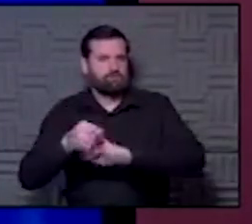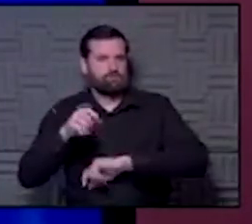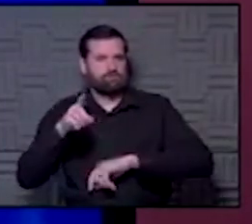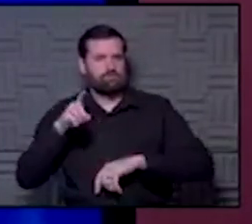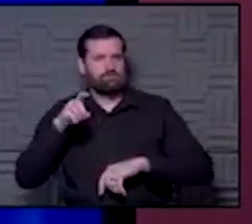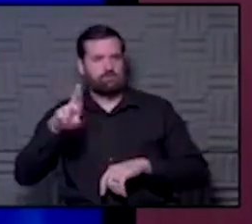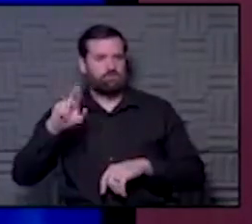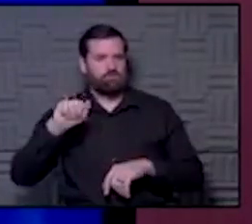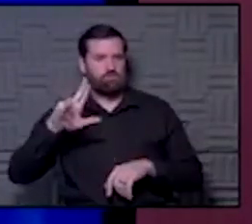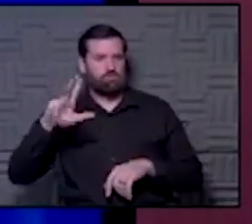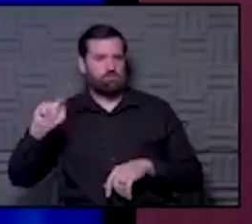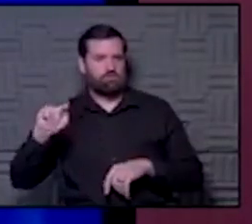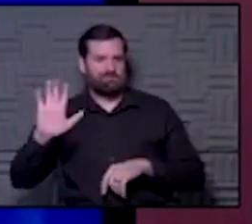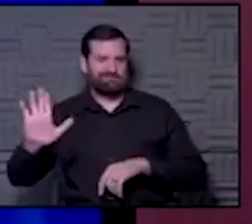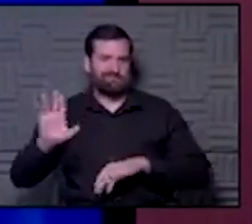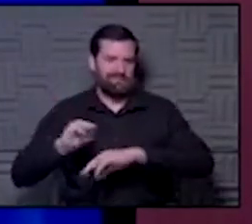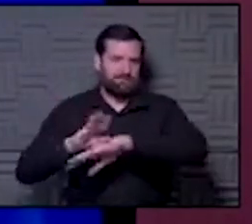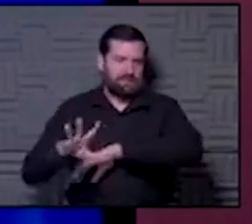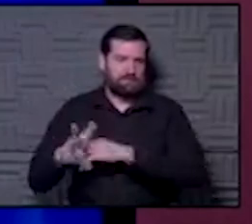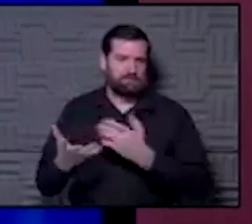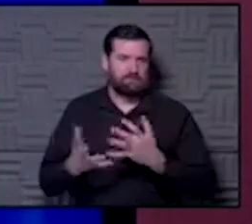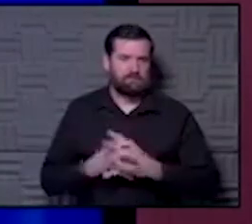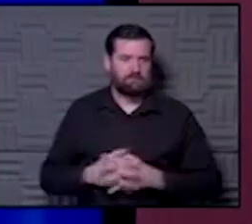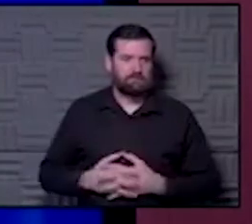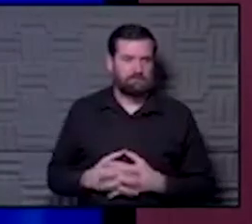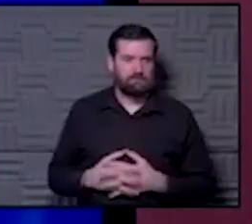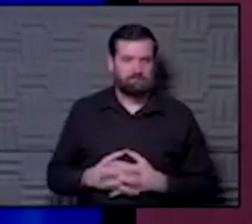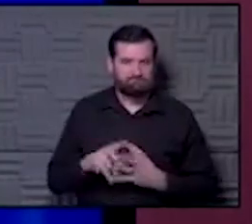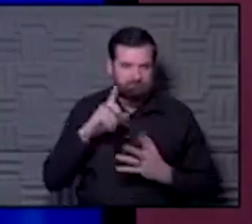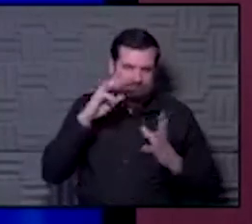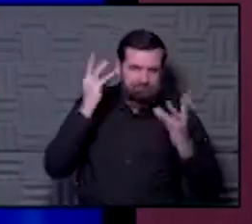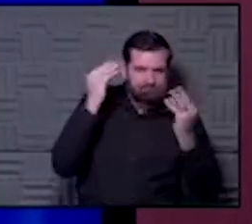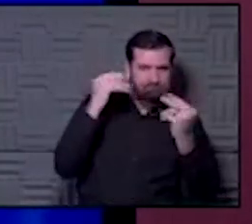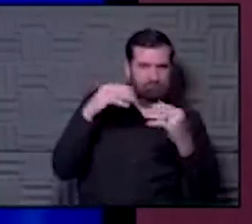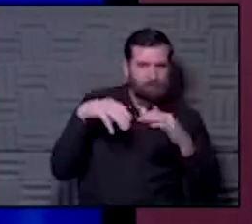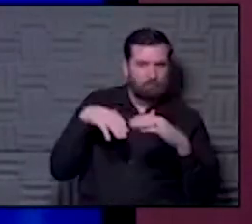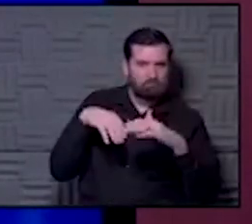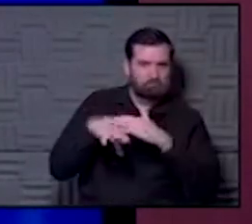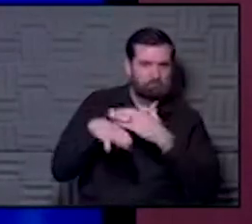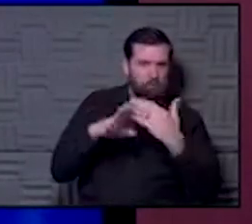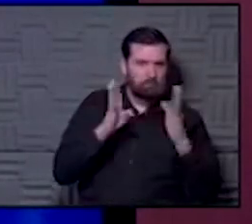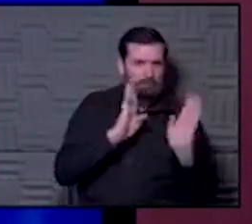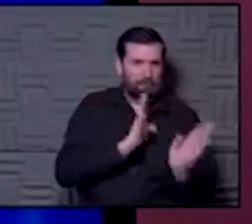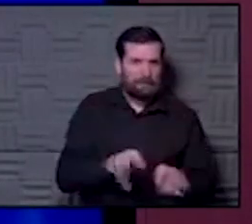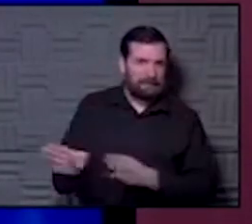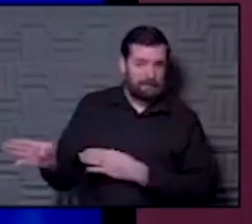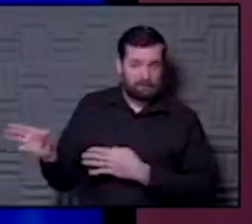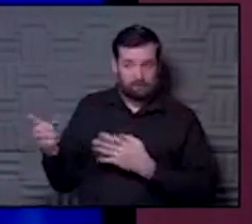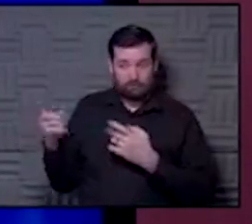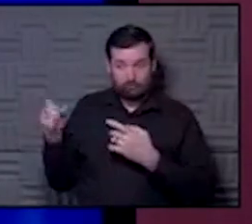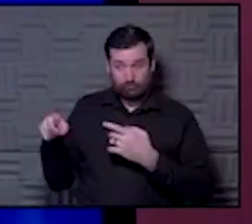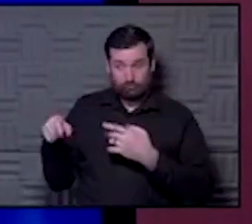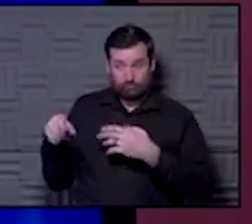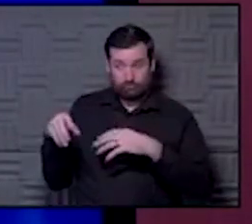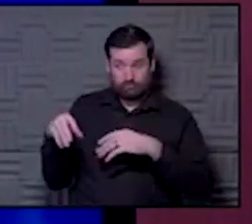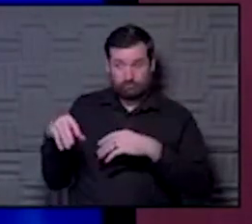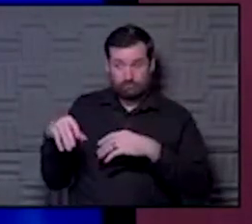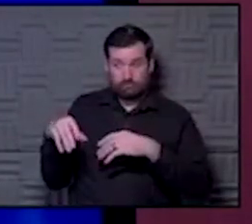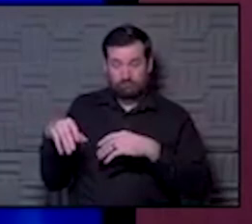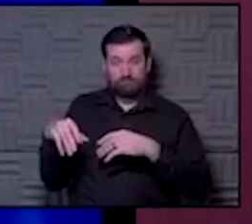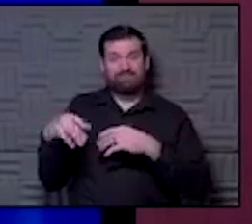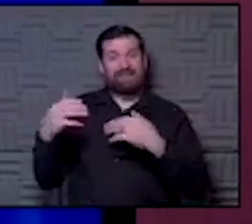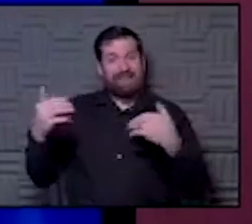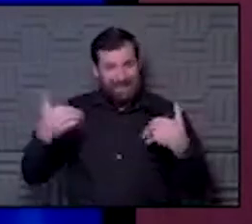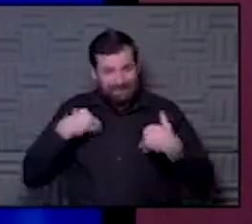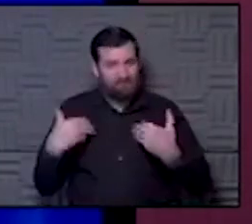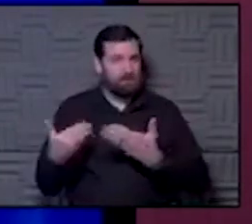giving his moms that might be thinking about birth plans and that kind of thing? Should you conceive during a pandemic? Should you conceive during